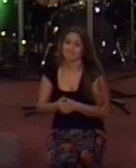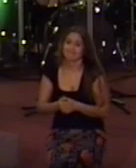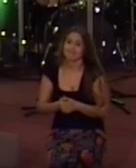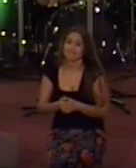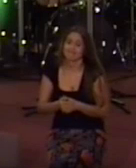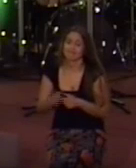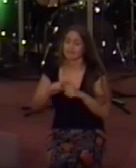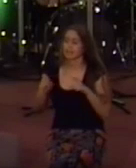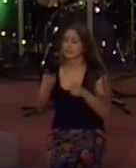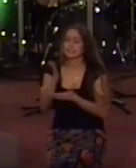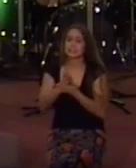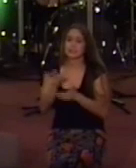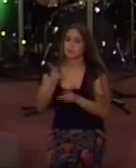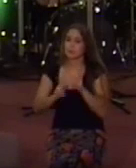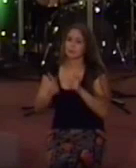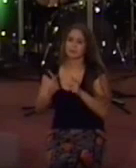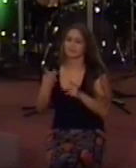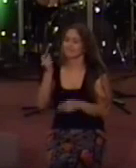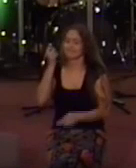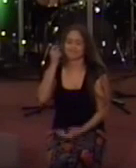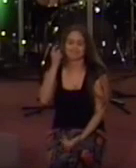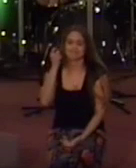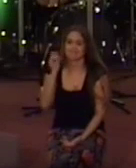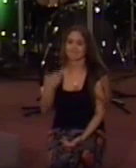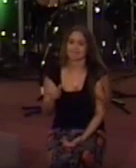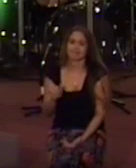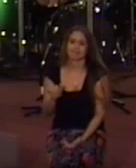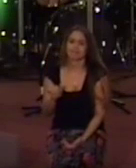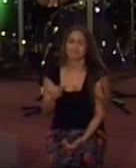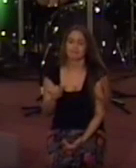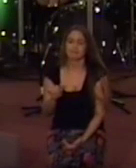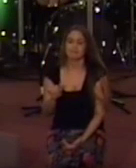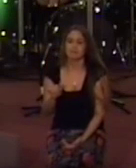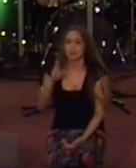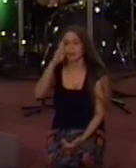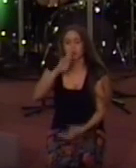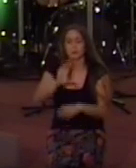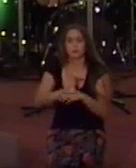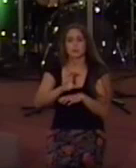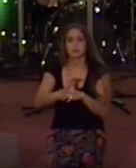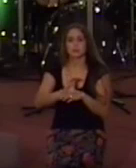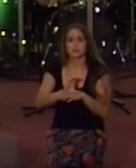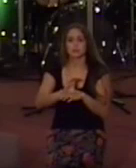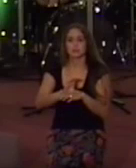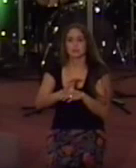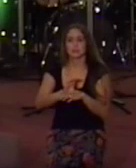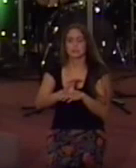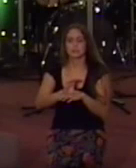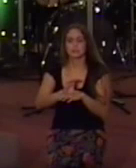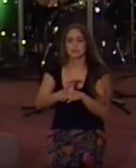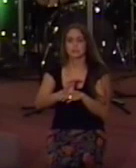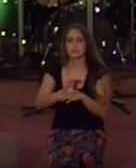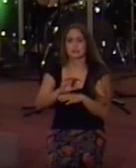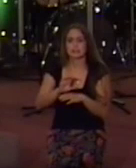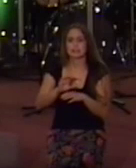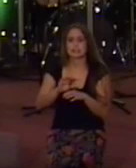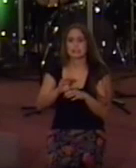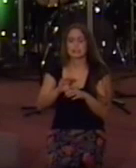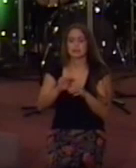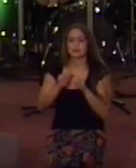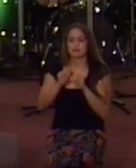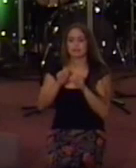but some people just don't get it. Well, from the Roman church, the Greek Orthodox church broke off